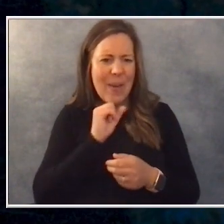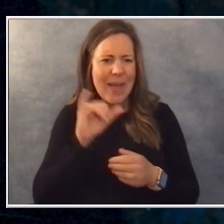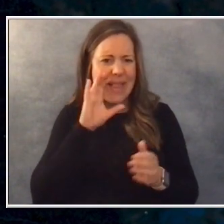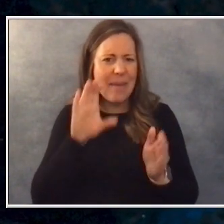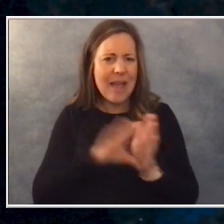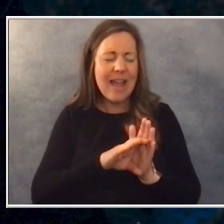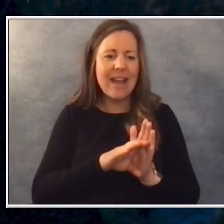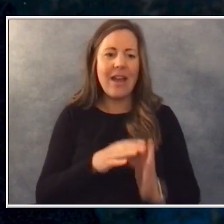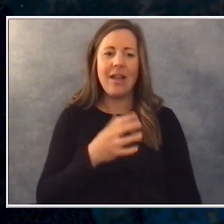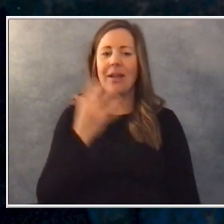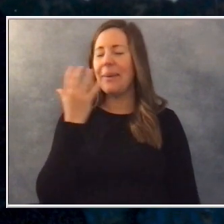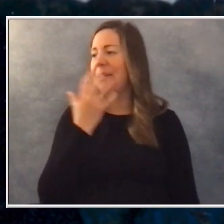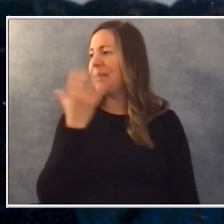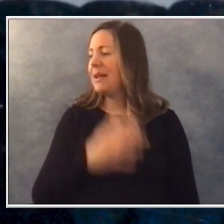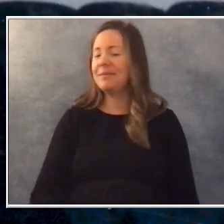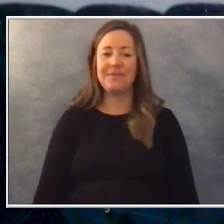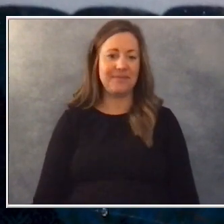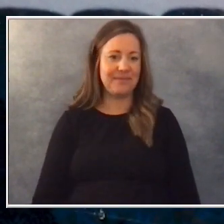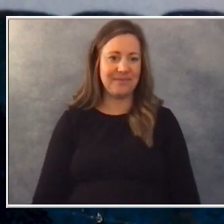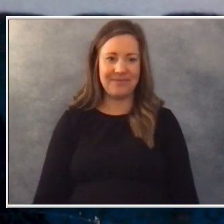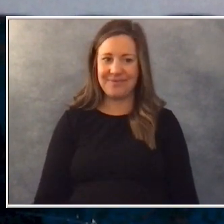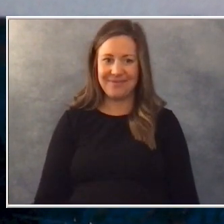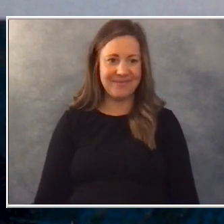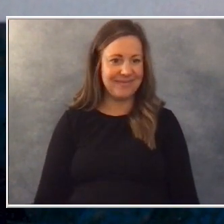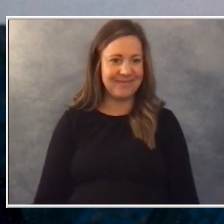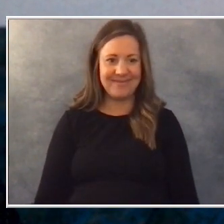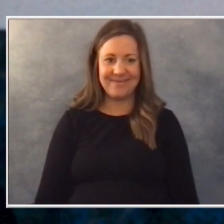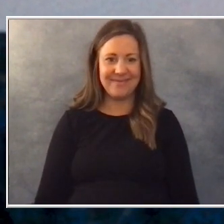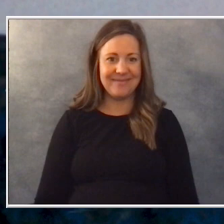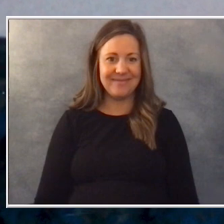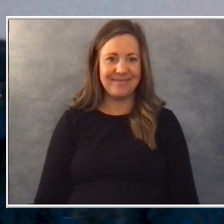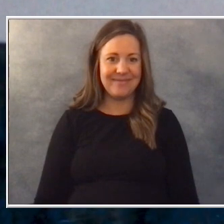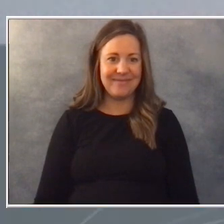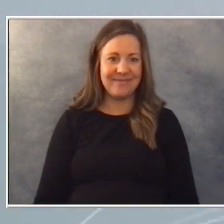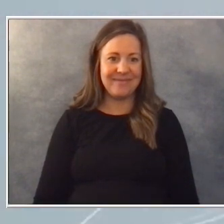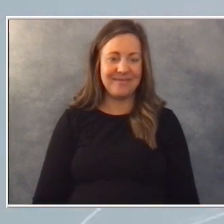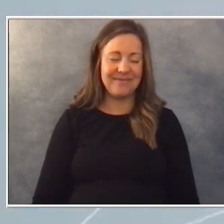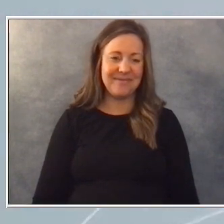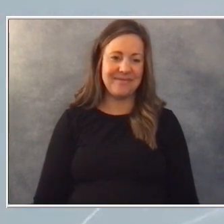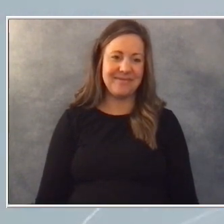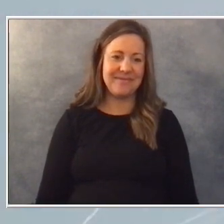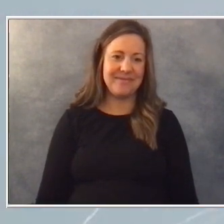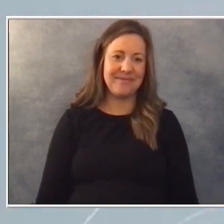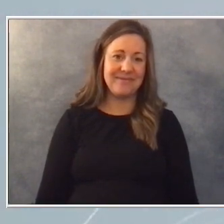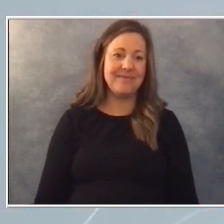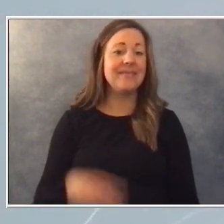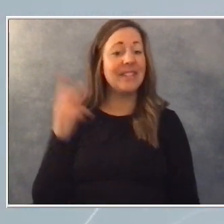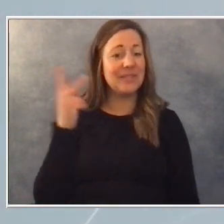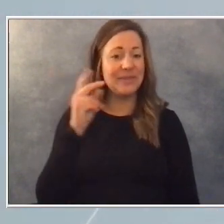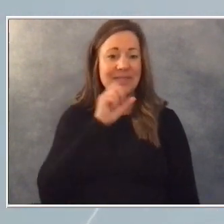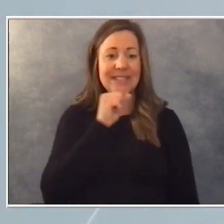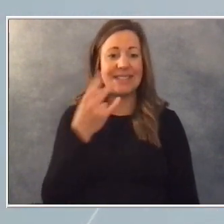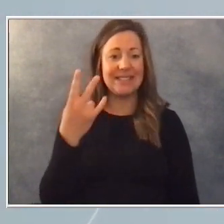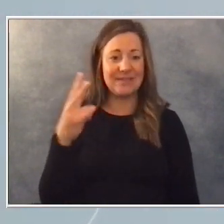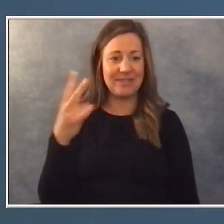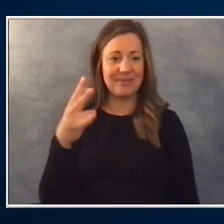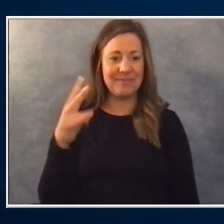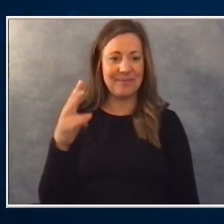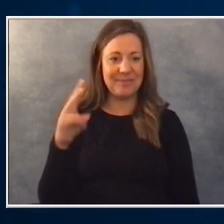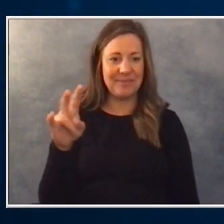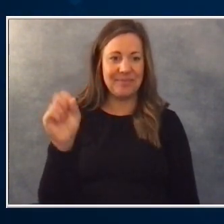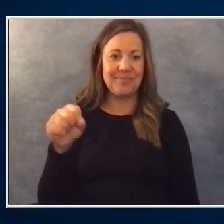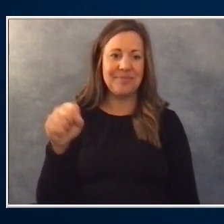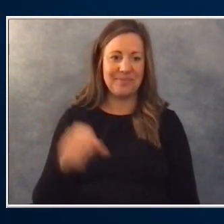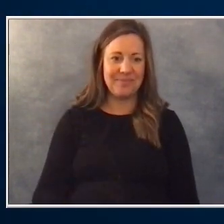goodness. God, I sent that picture in. I love it. We were 17, yeah. We